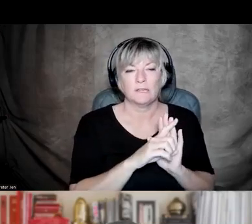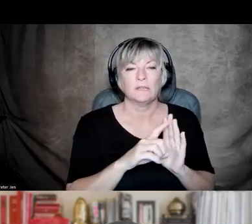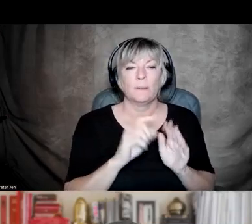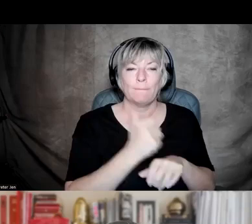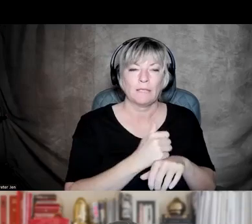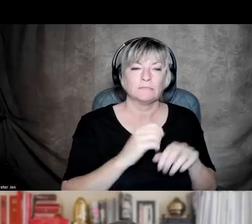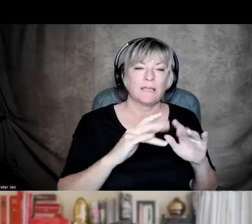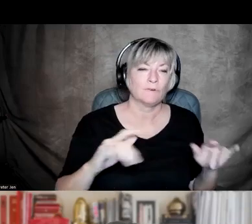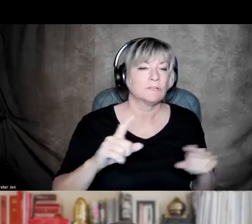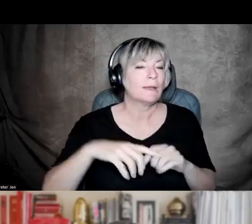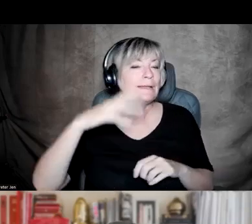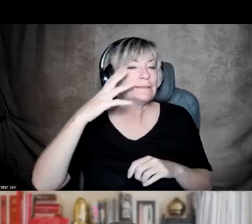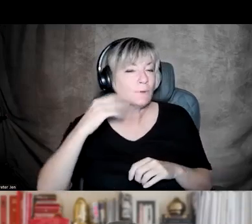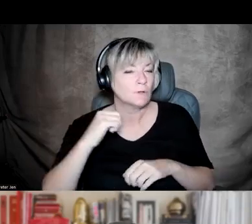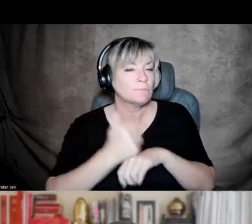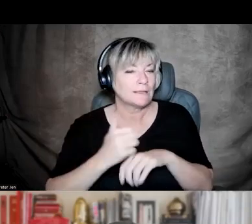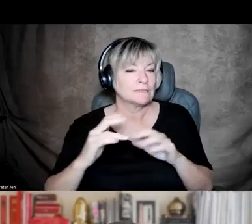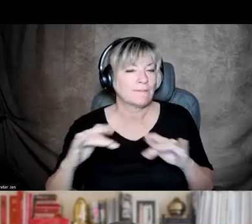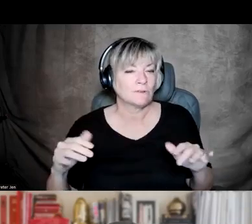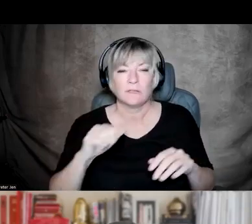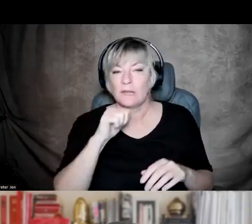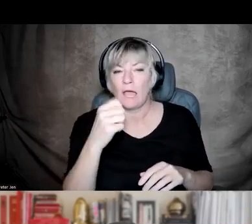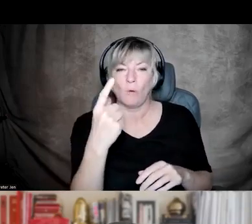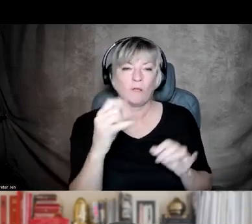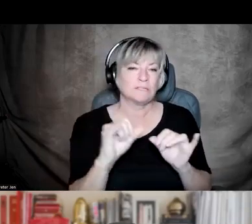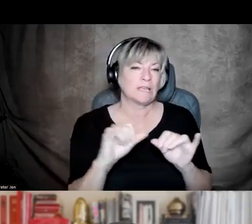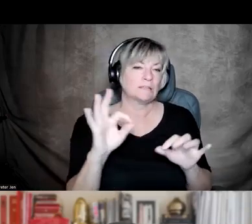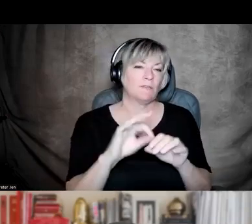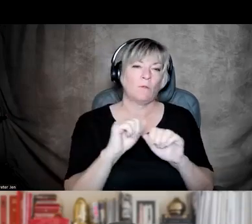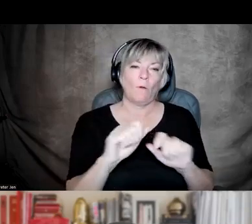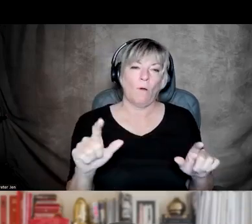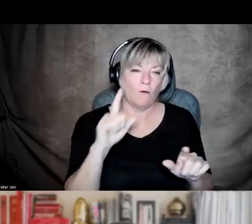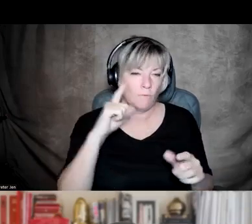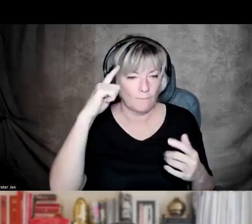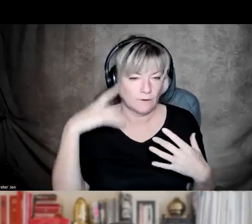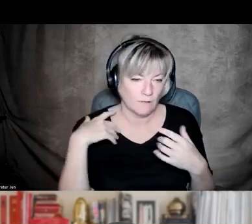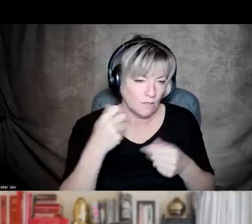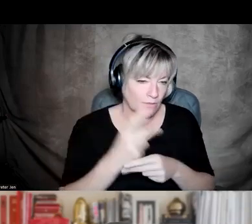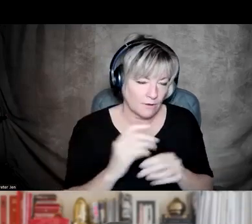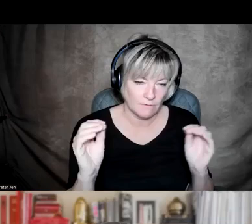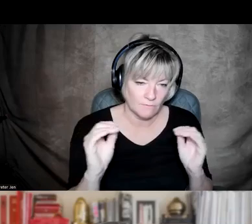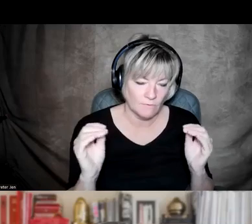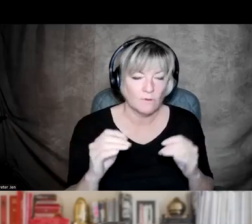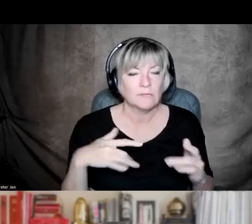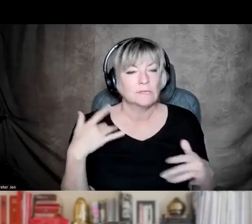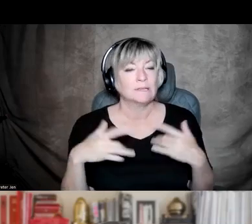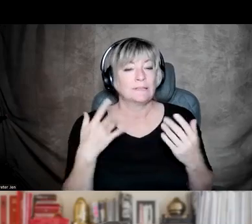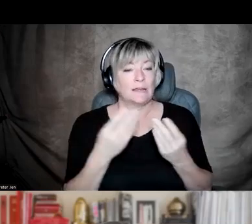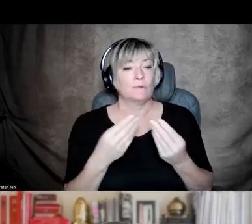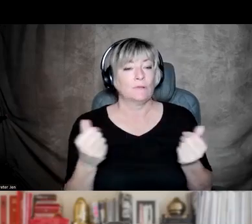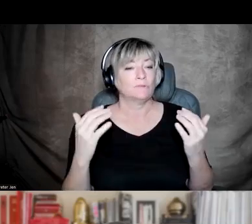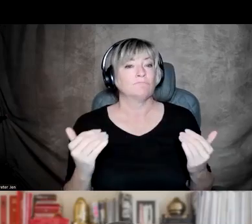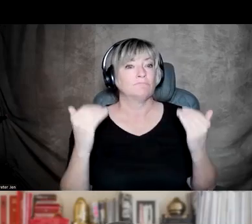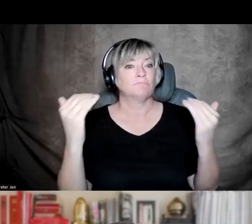also experience-based diversity. No, there's no one-size-fits-all approach to mental health care, and I think it's really exciting that the resolution advances